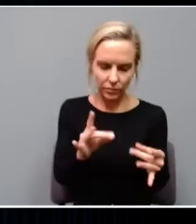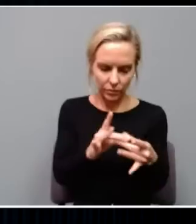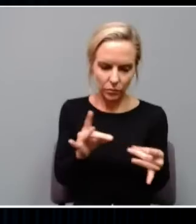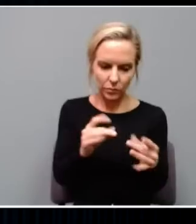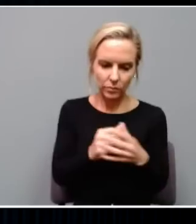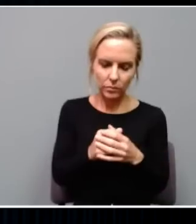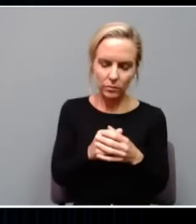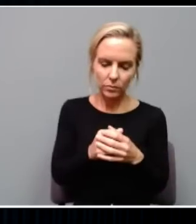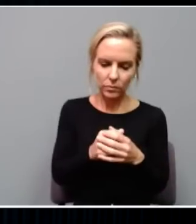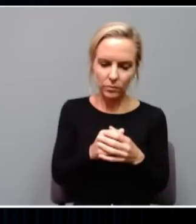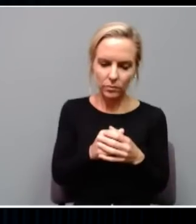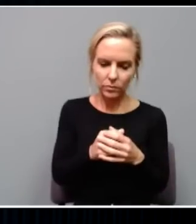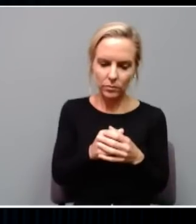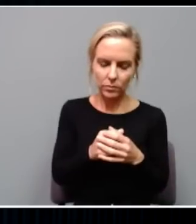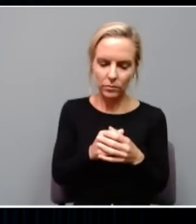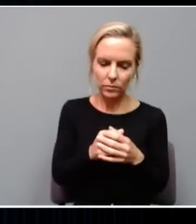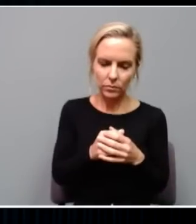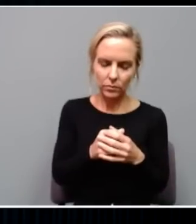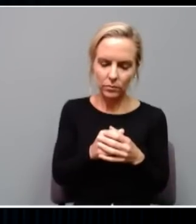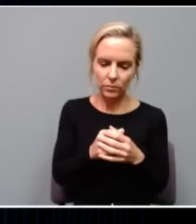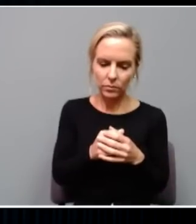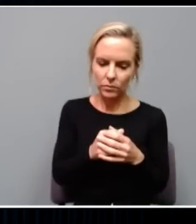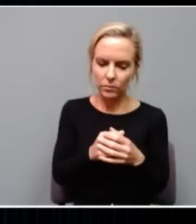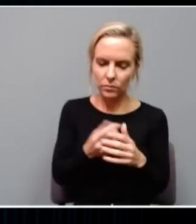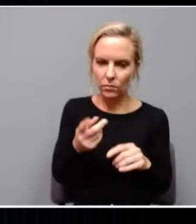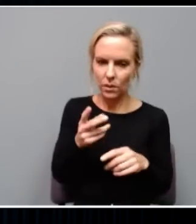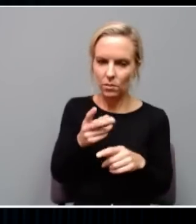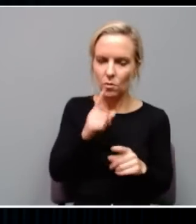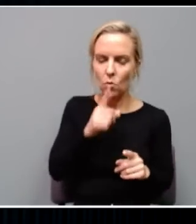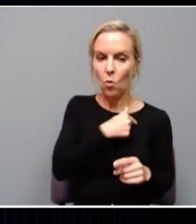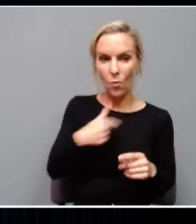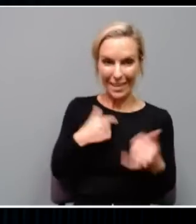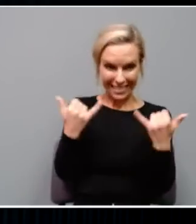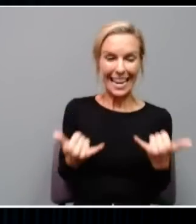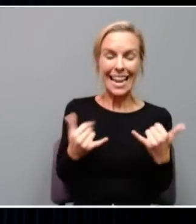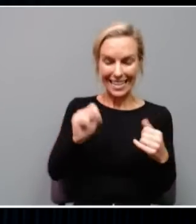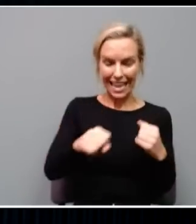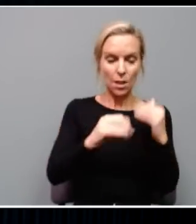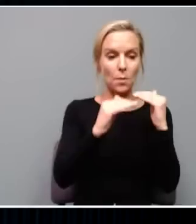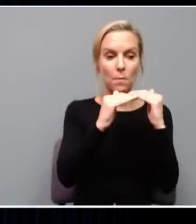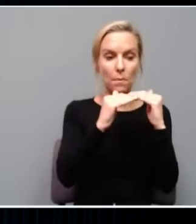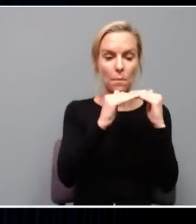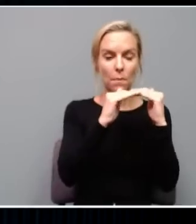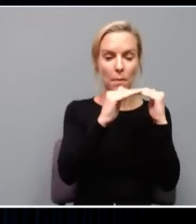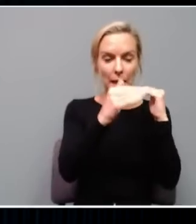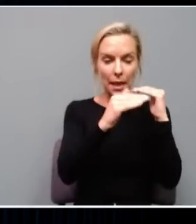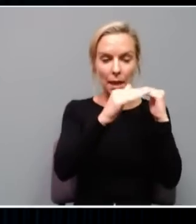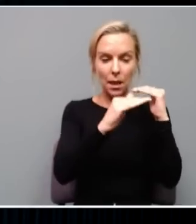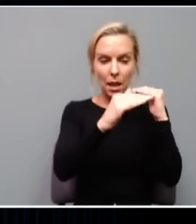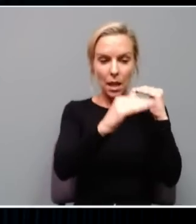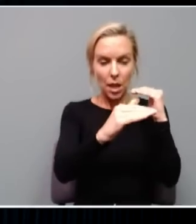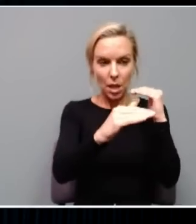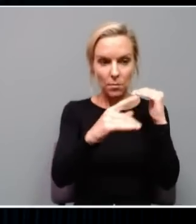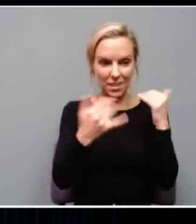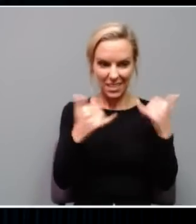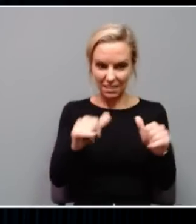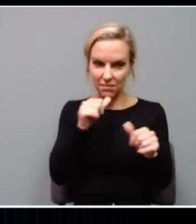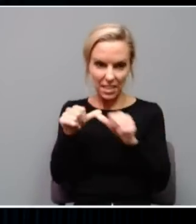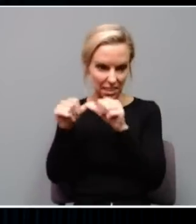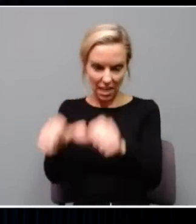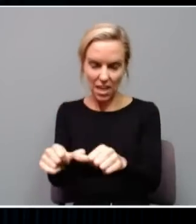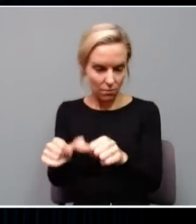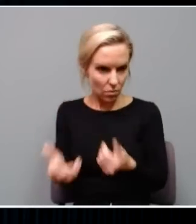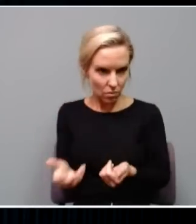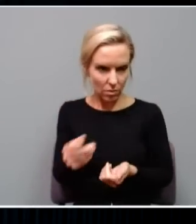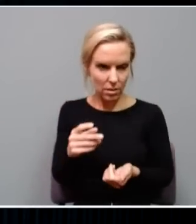may be plateauing, but where we are plateauing, those levels are not sustainable right now. Essentially,